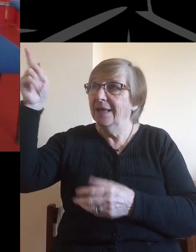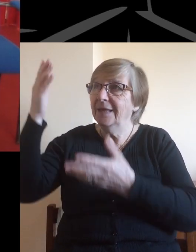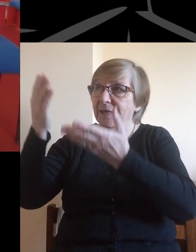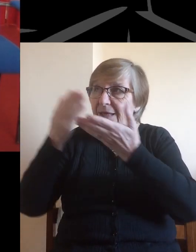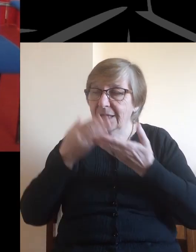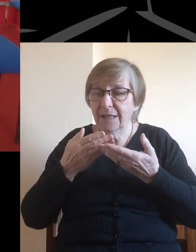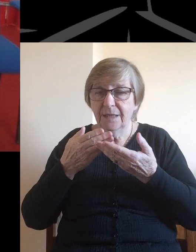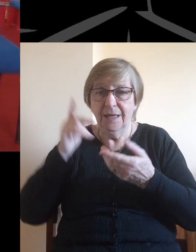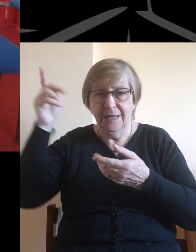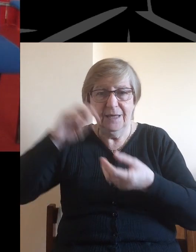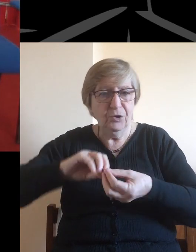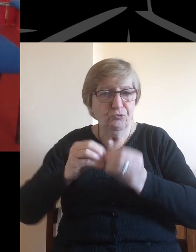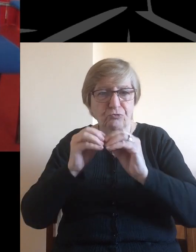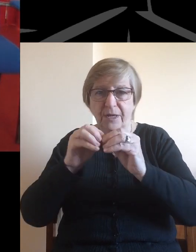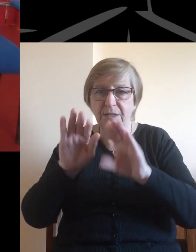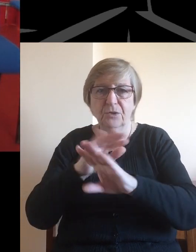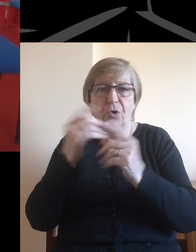God.